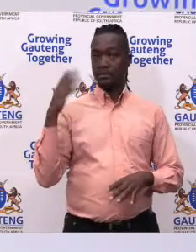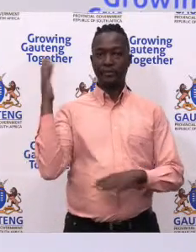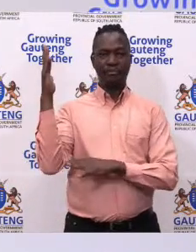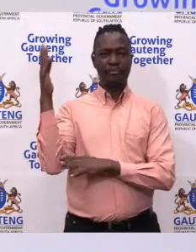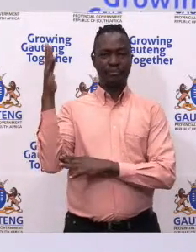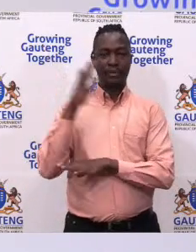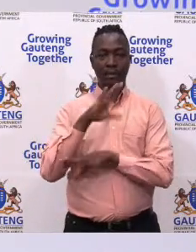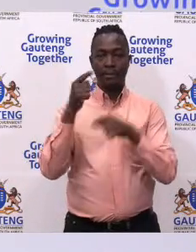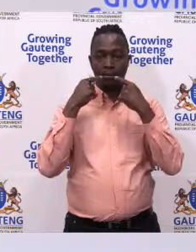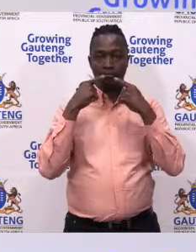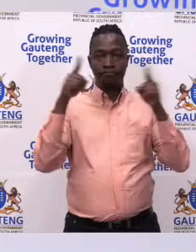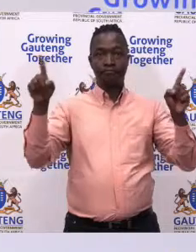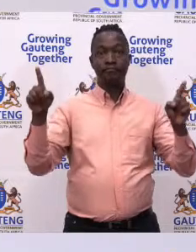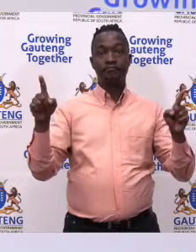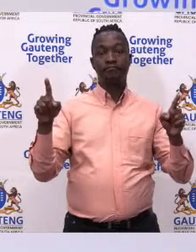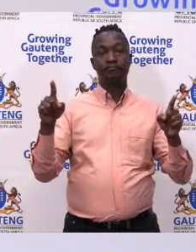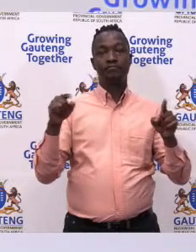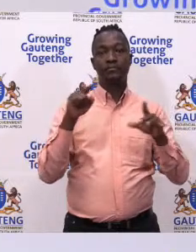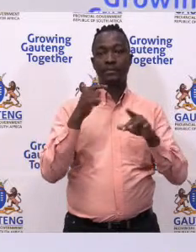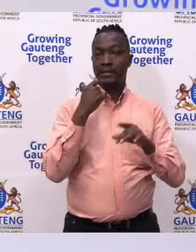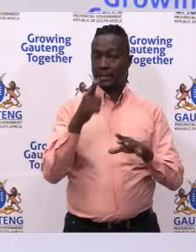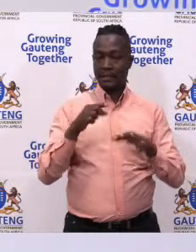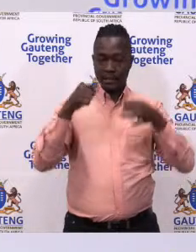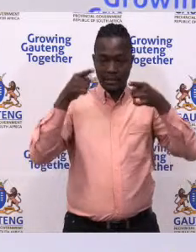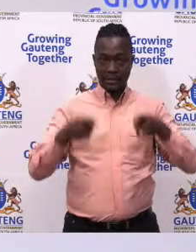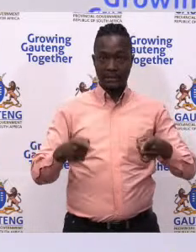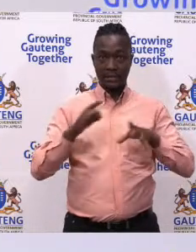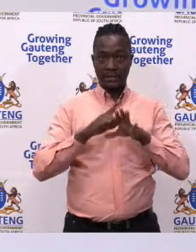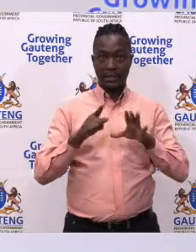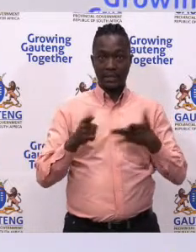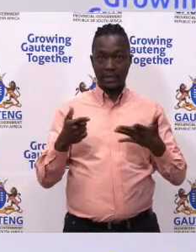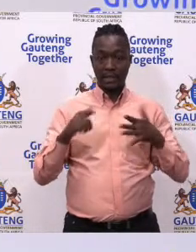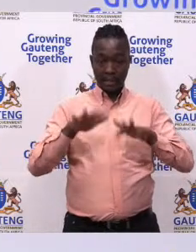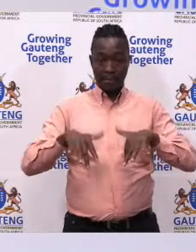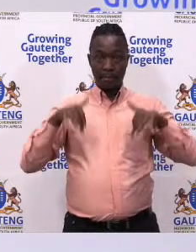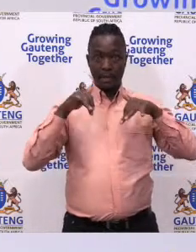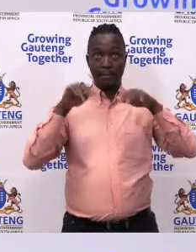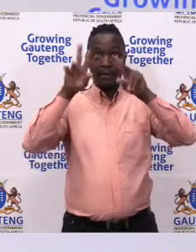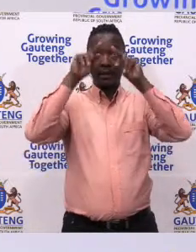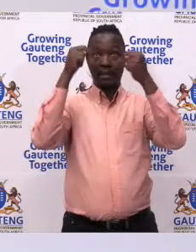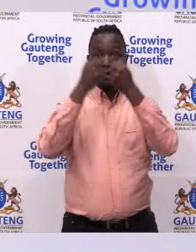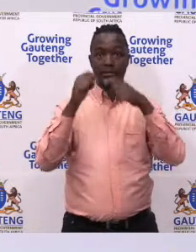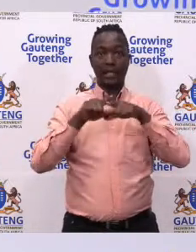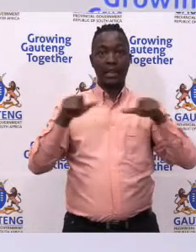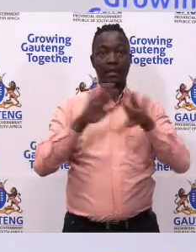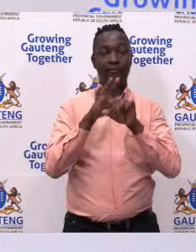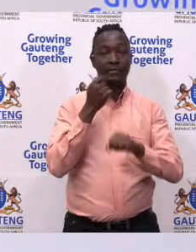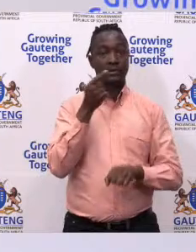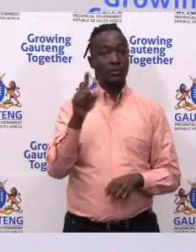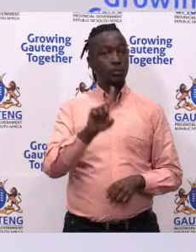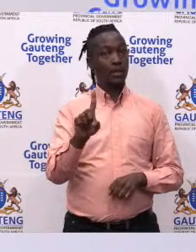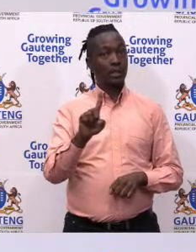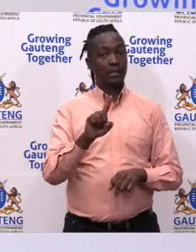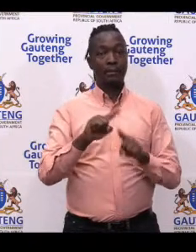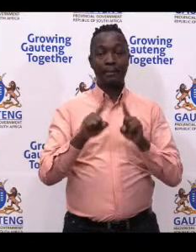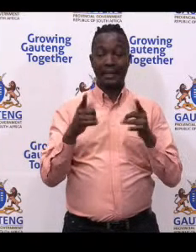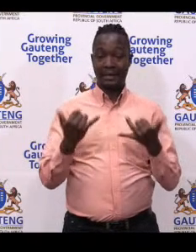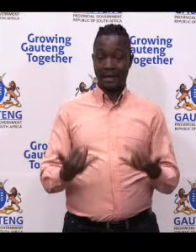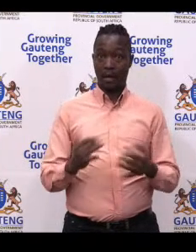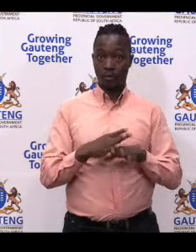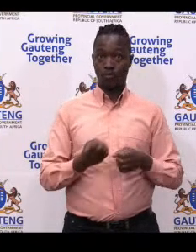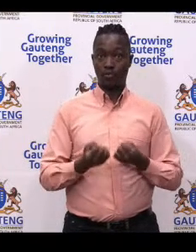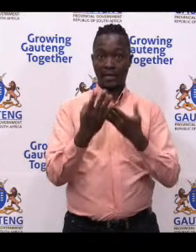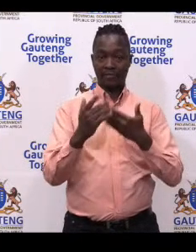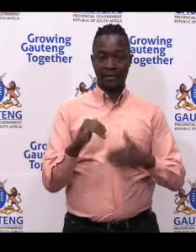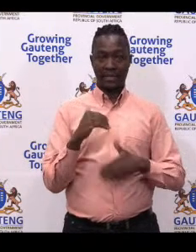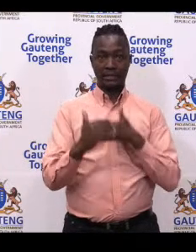made announcements of the decision of cabinet at the national level. But what we are giving as